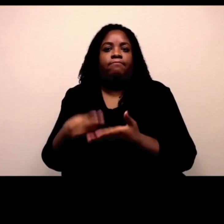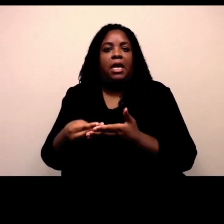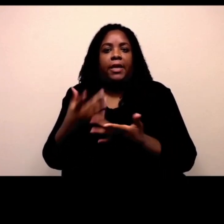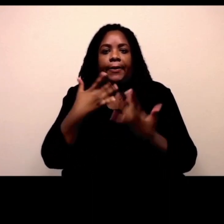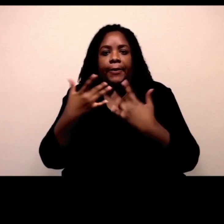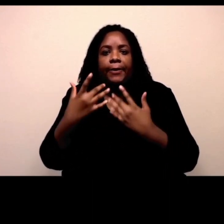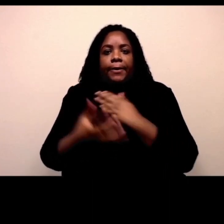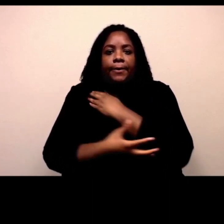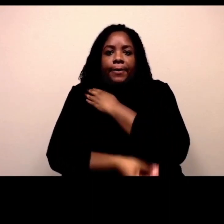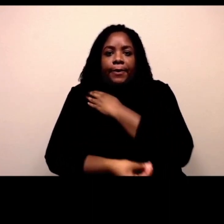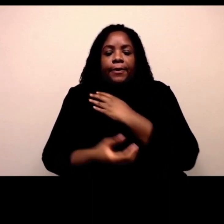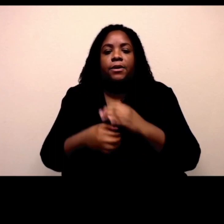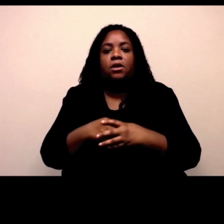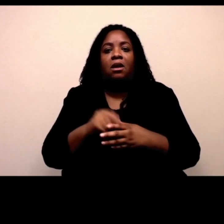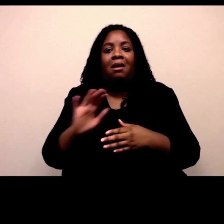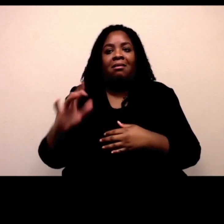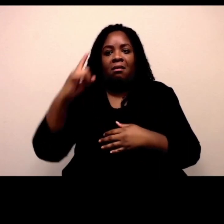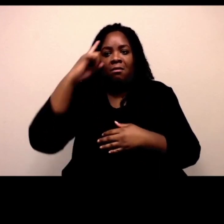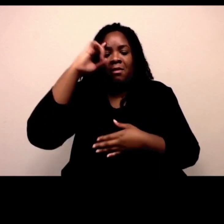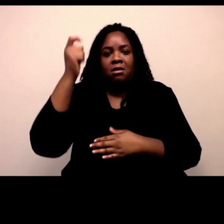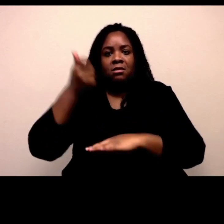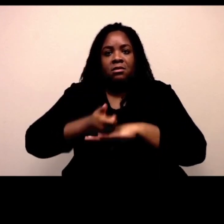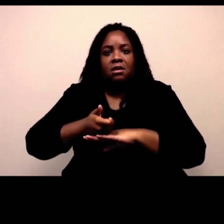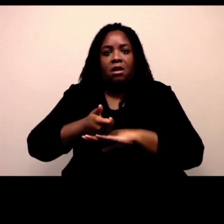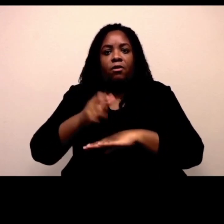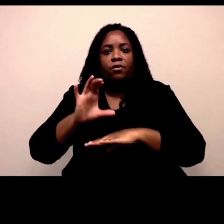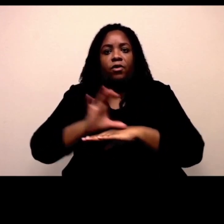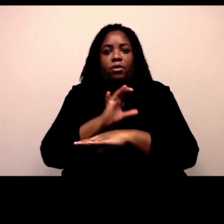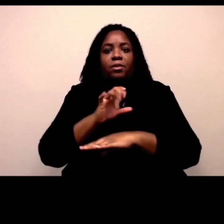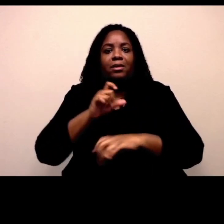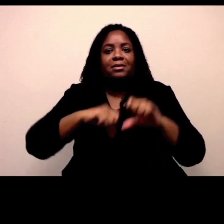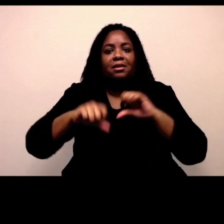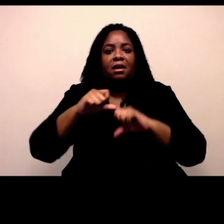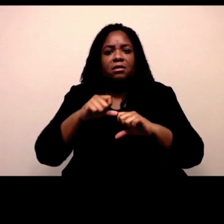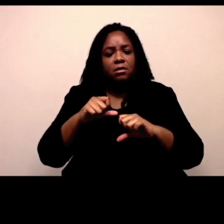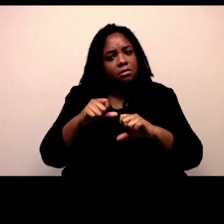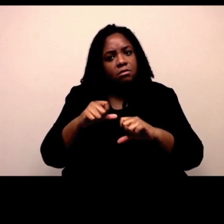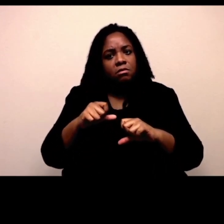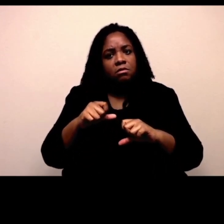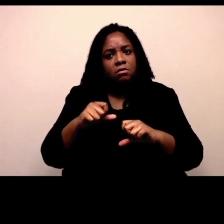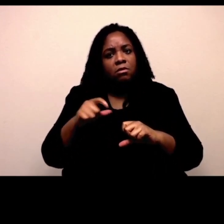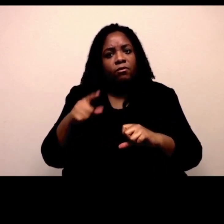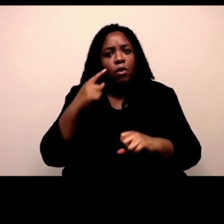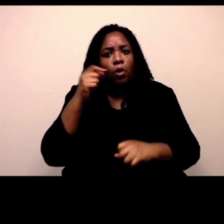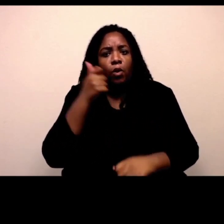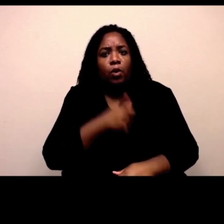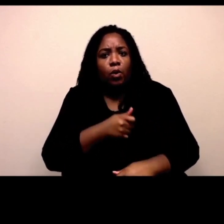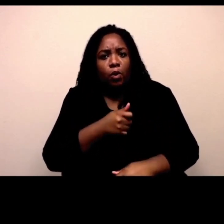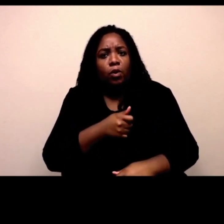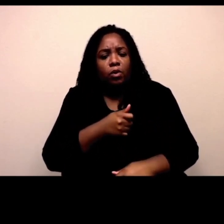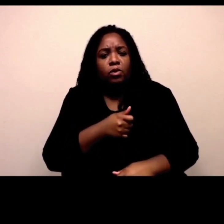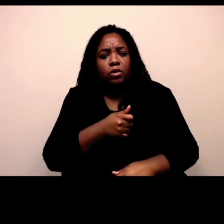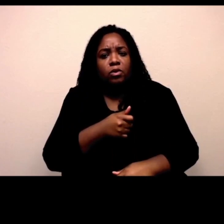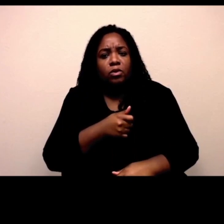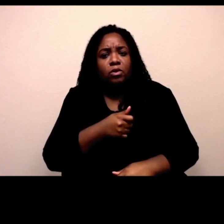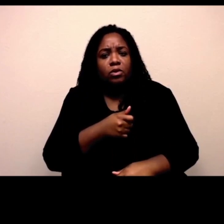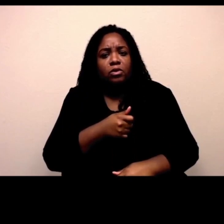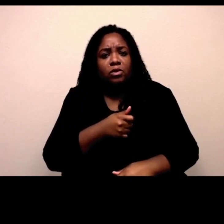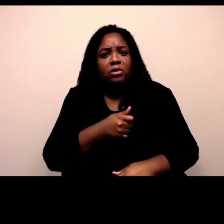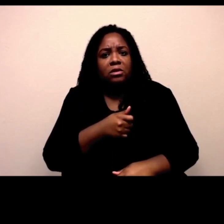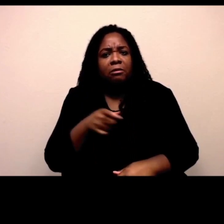and they have that mindset that computer science was for girls. And then when I told them I was a computer